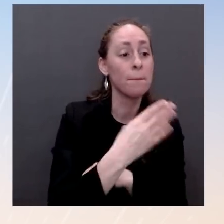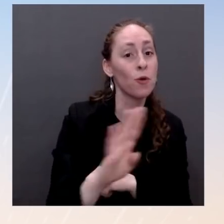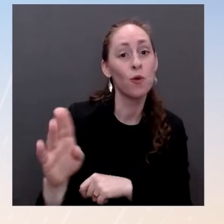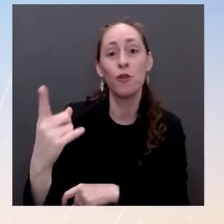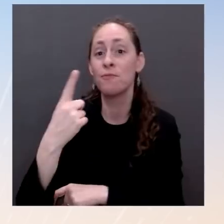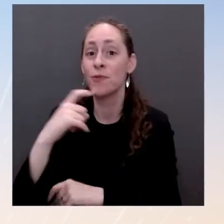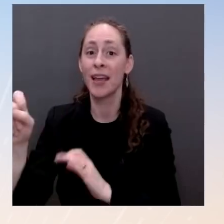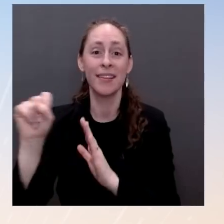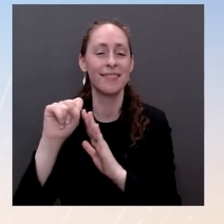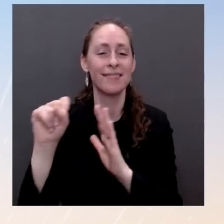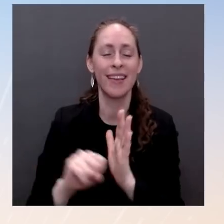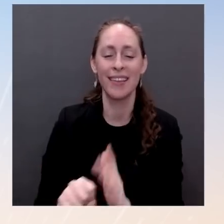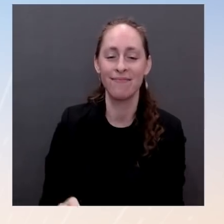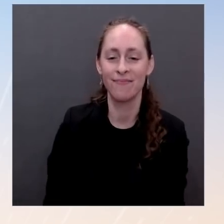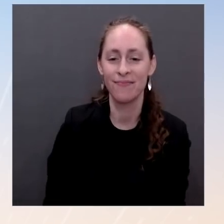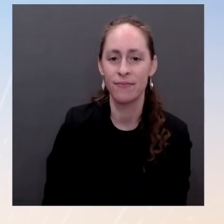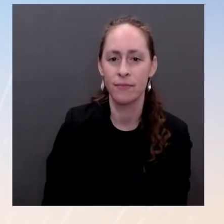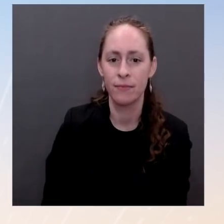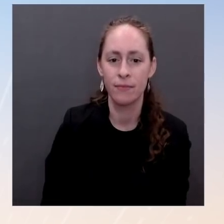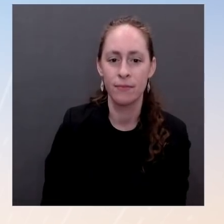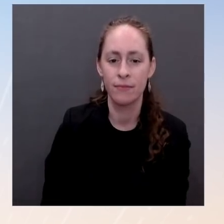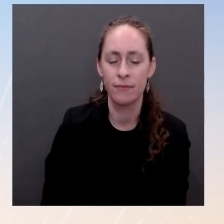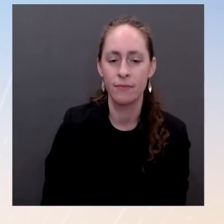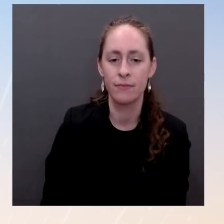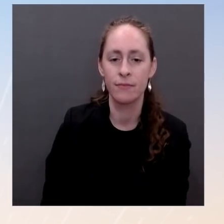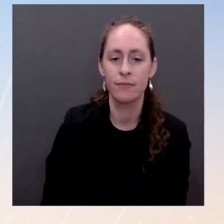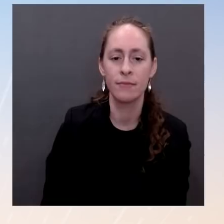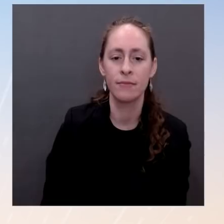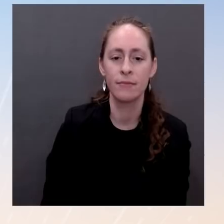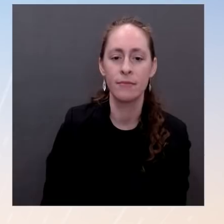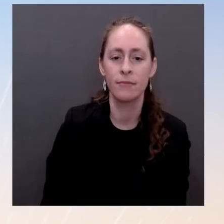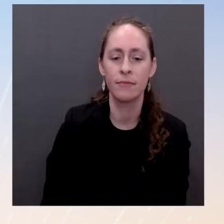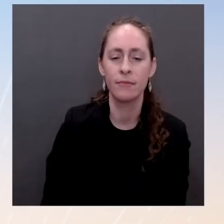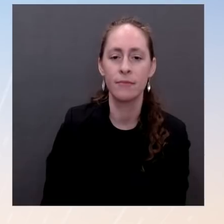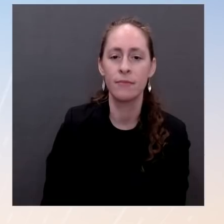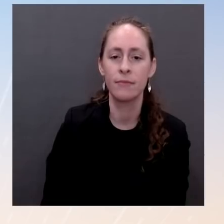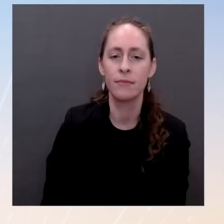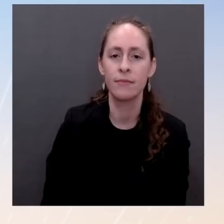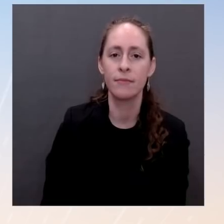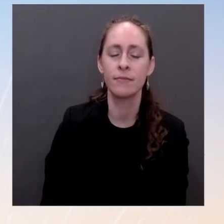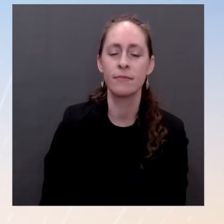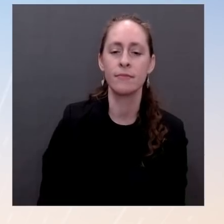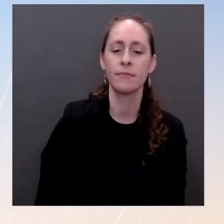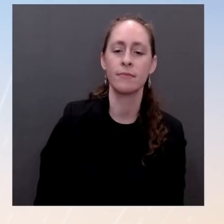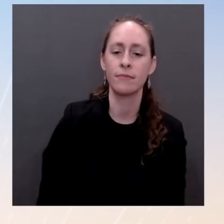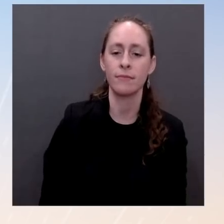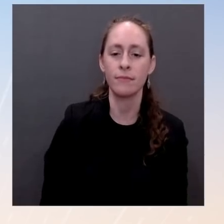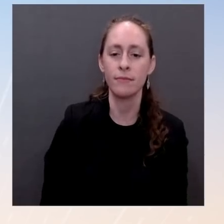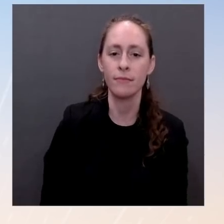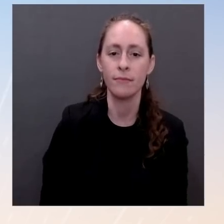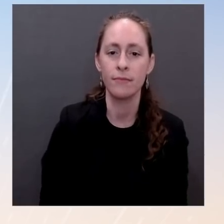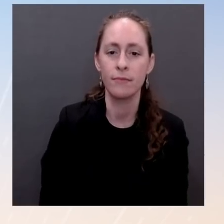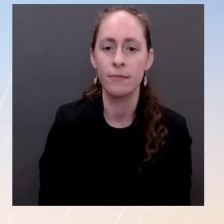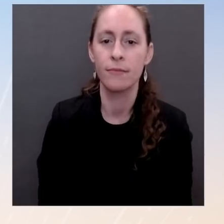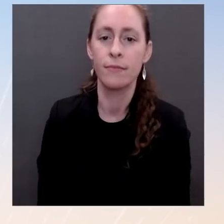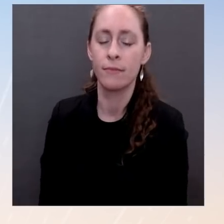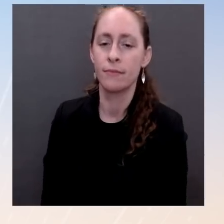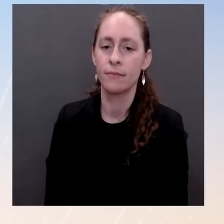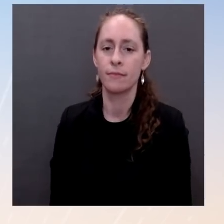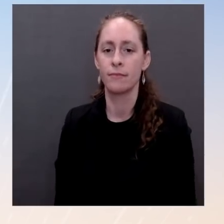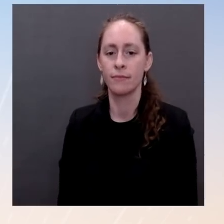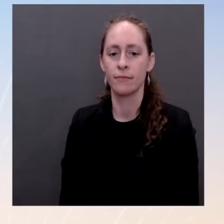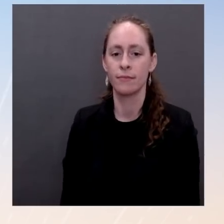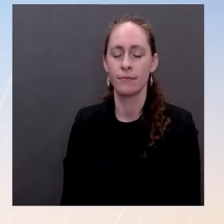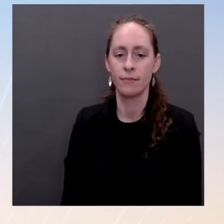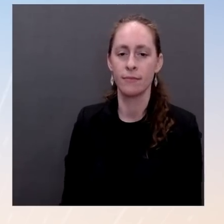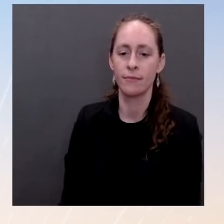Okay, Simon, I'll go to you. Go ahead, Simon. Okay, thank you. Thank you. It's been 3 months, so if you can allow me to ask two questions. The president spoke with